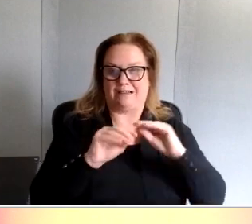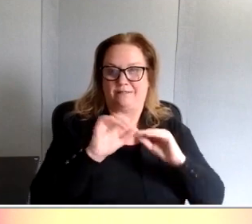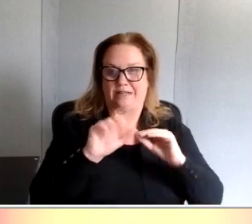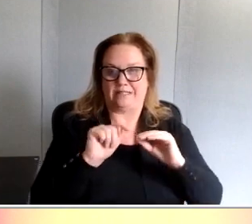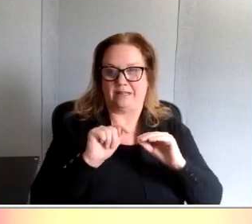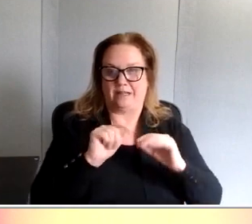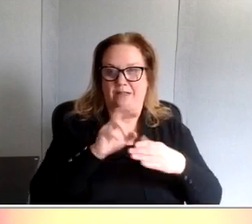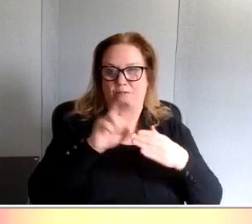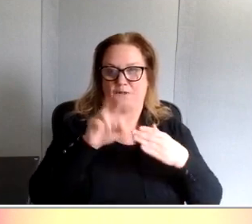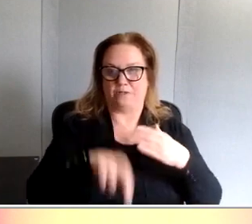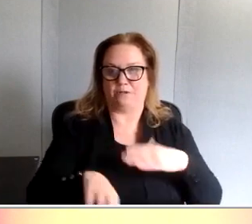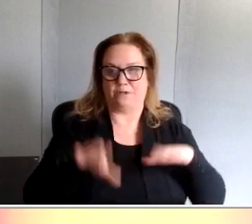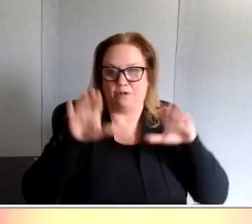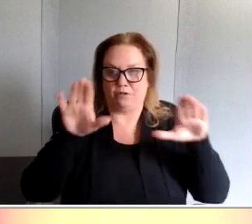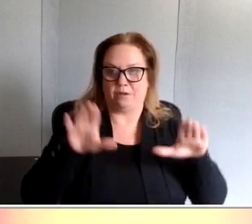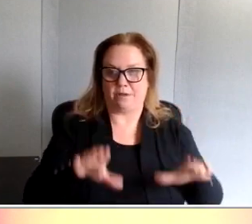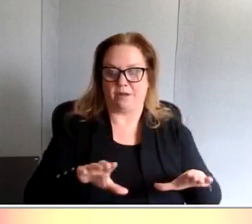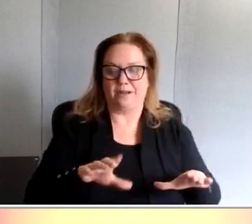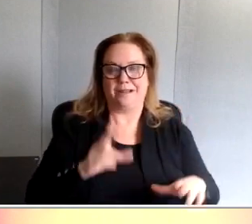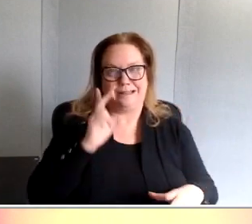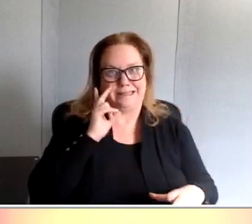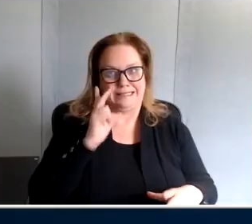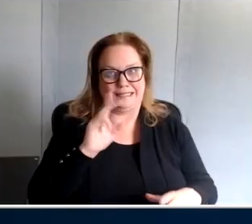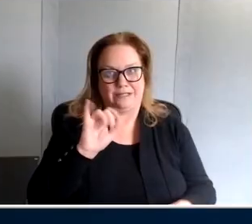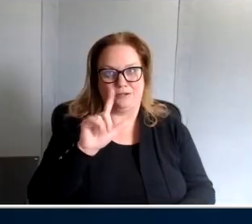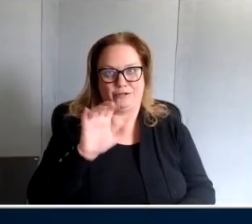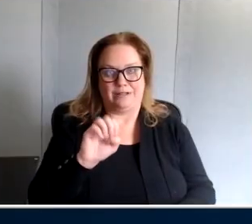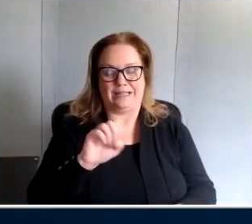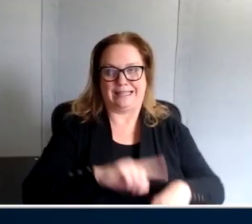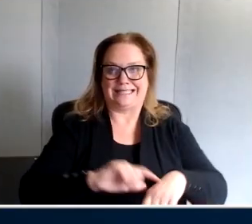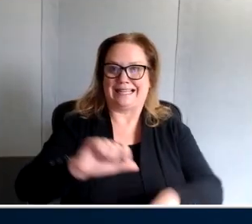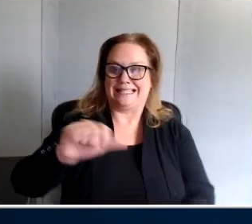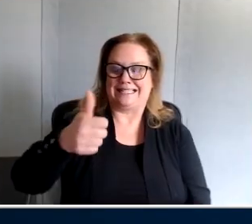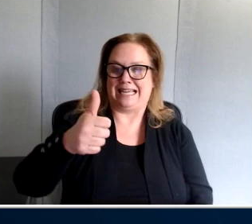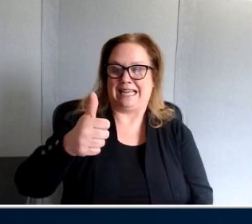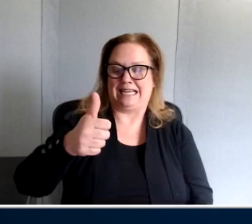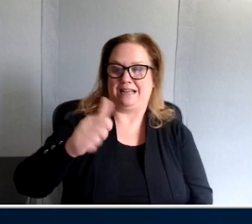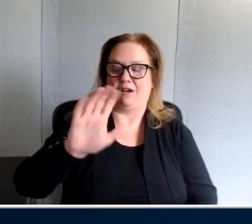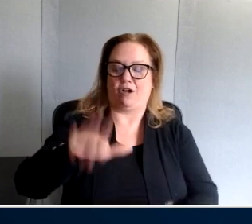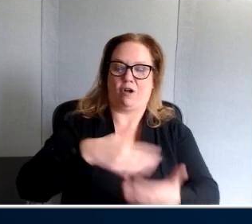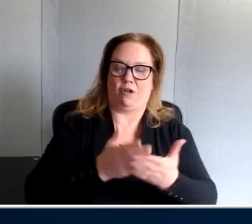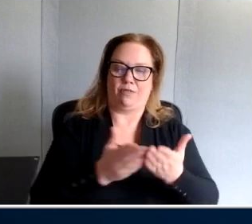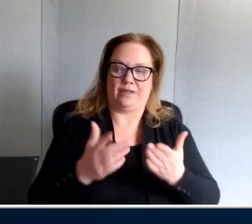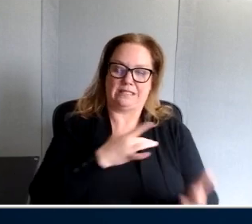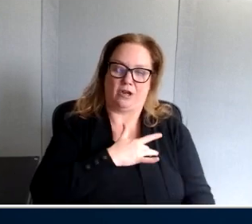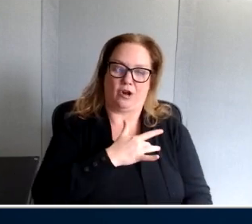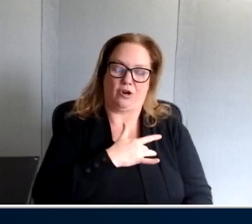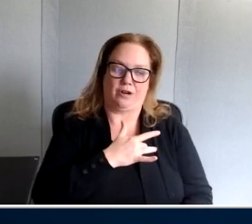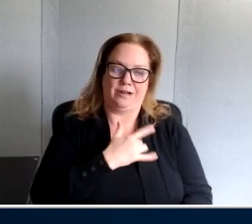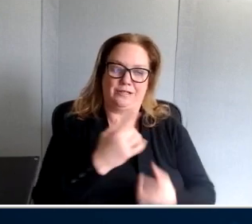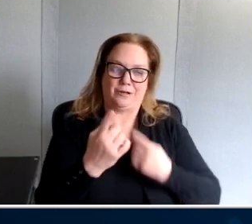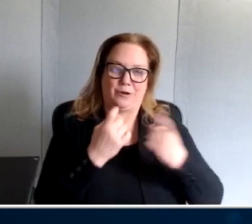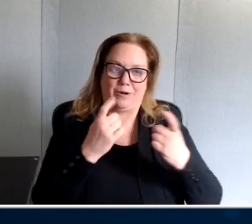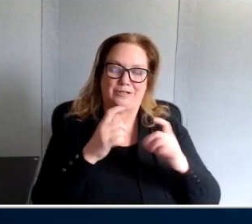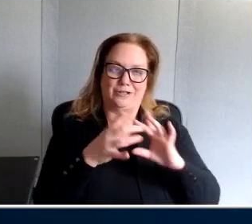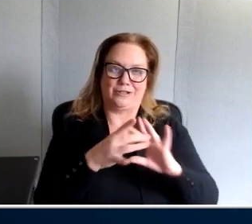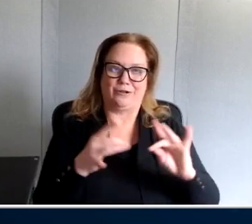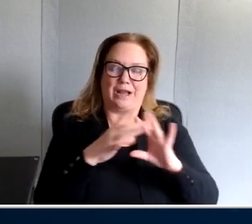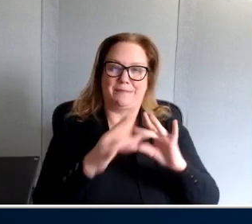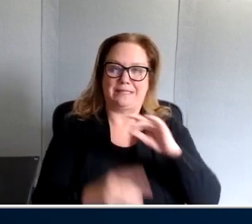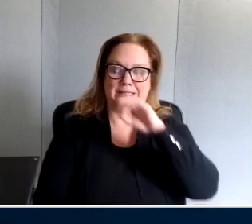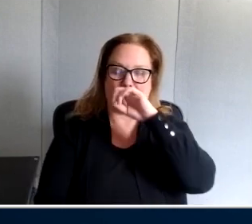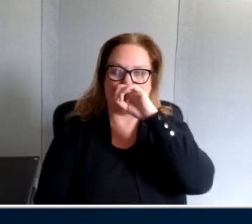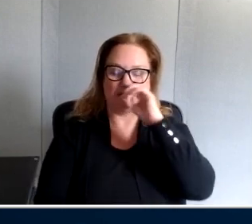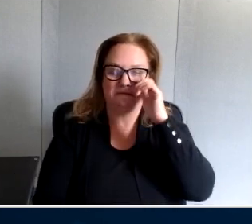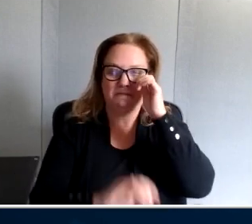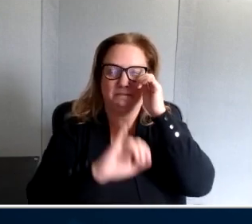results are incredible. Wait till you see Julie now. That's coming up at 10 a.m. on All Things Heart, so bring your questions and your comments. Yeah,